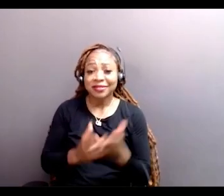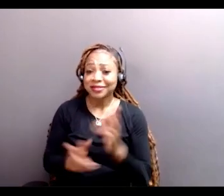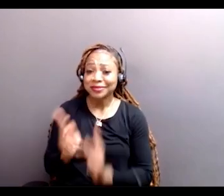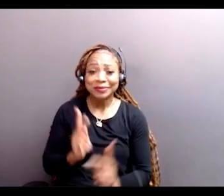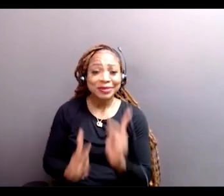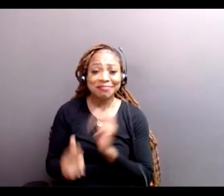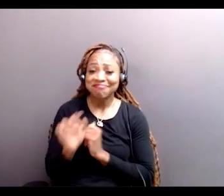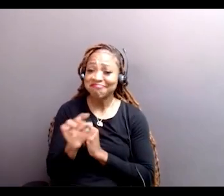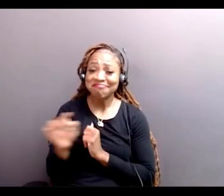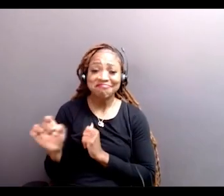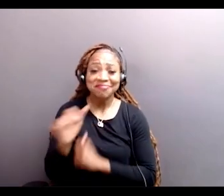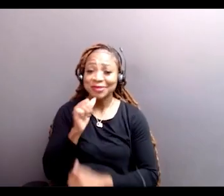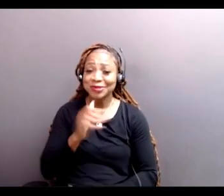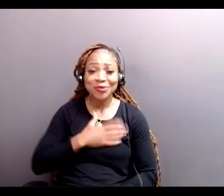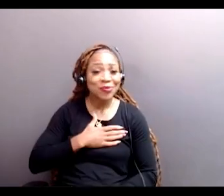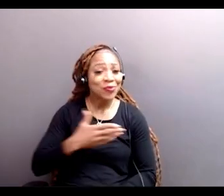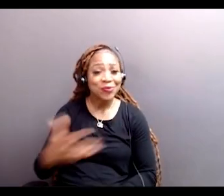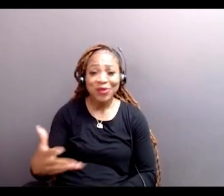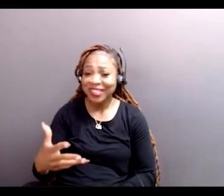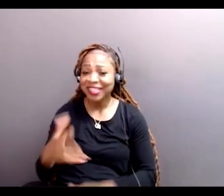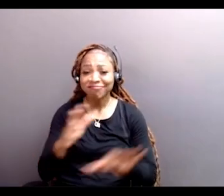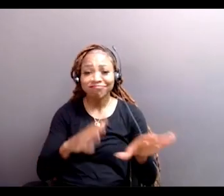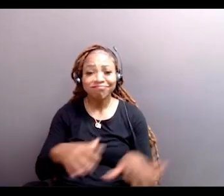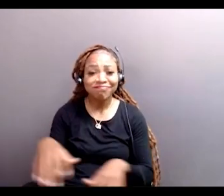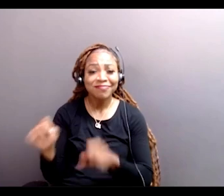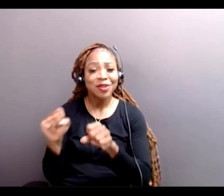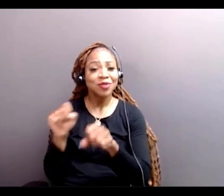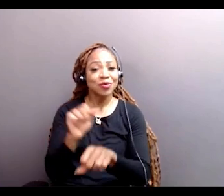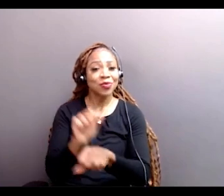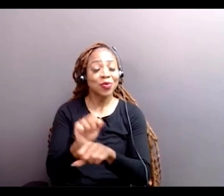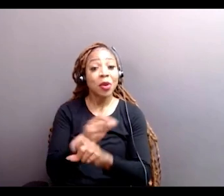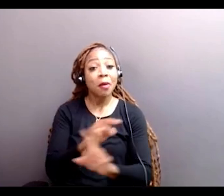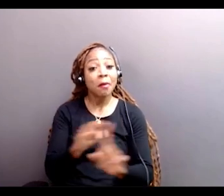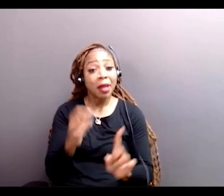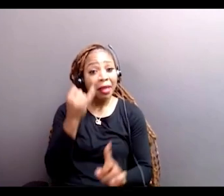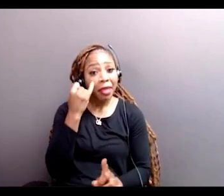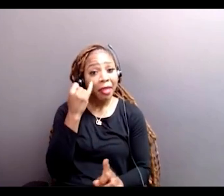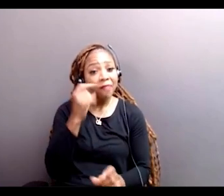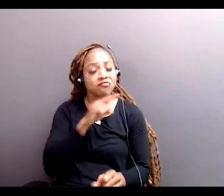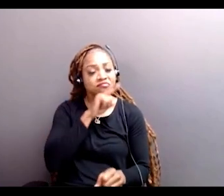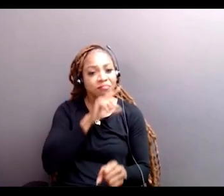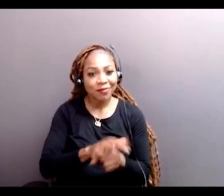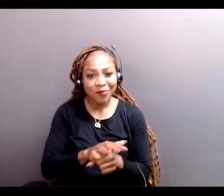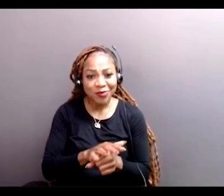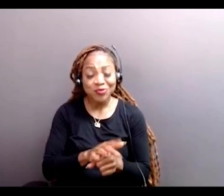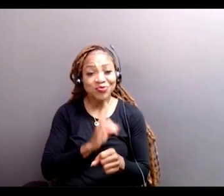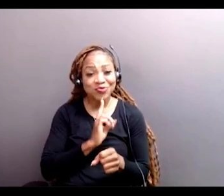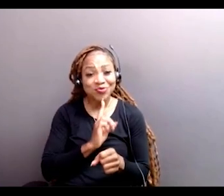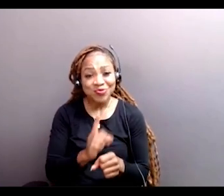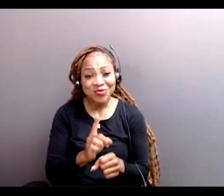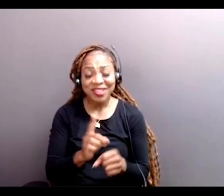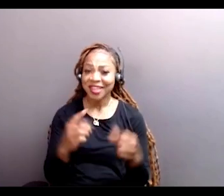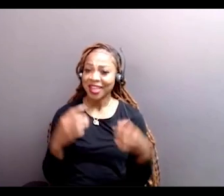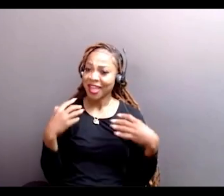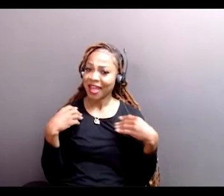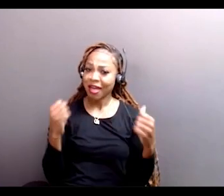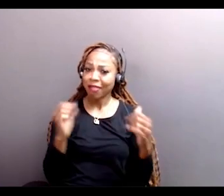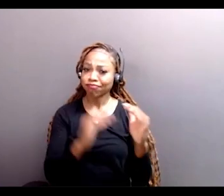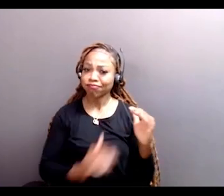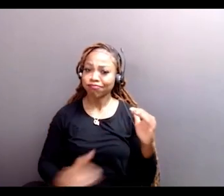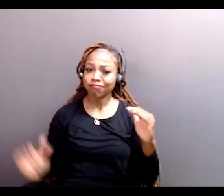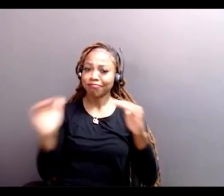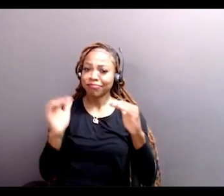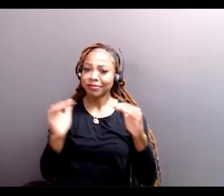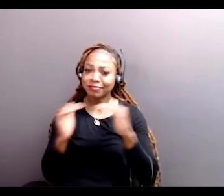not be willing to engage that work. But if we are committed truly to a health